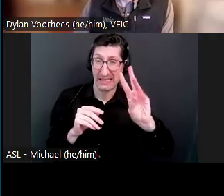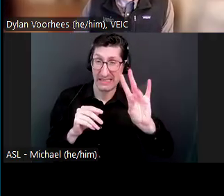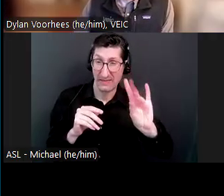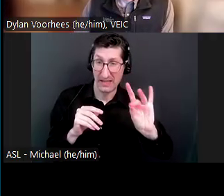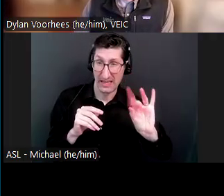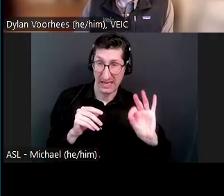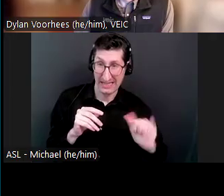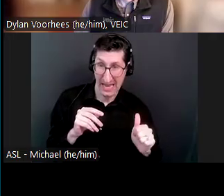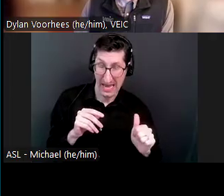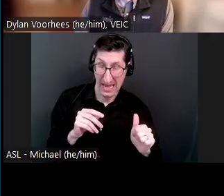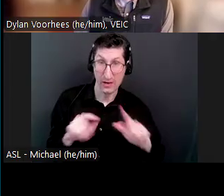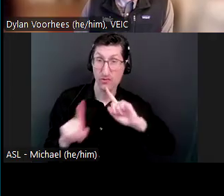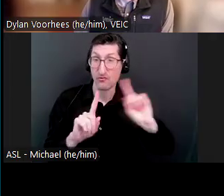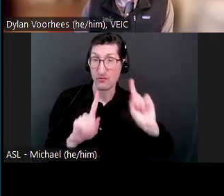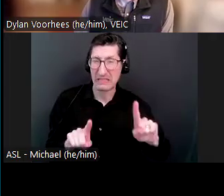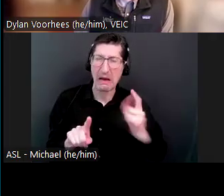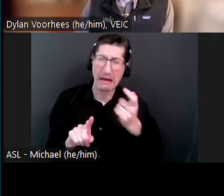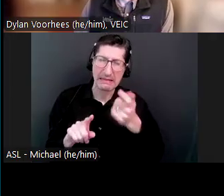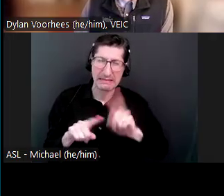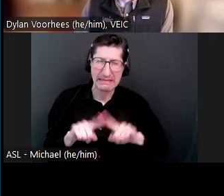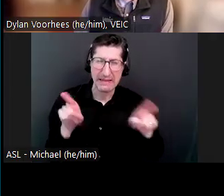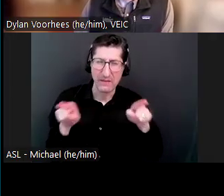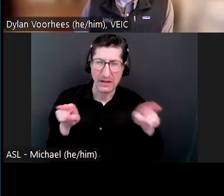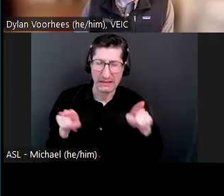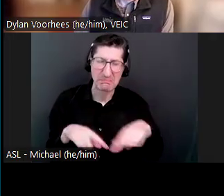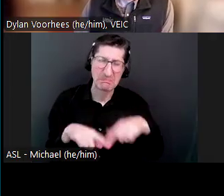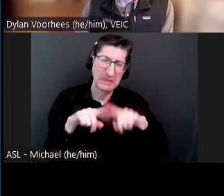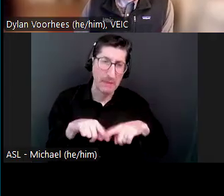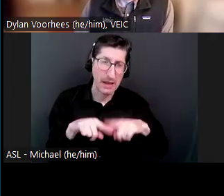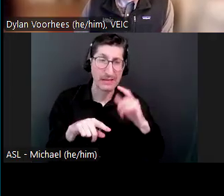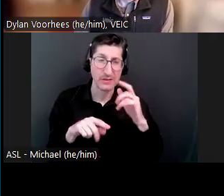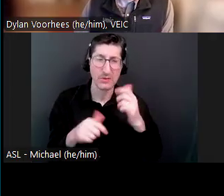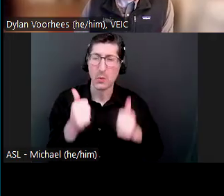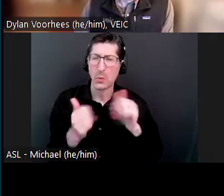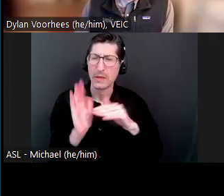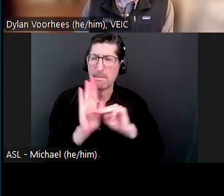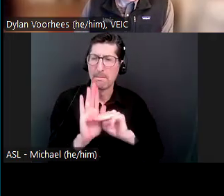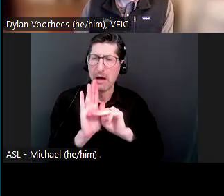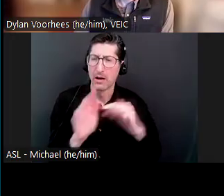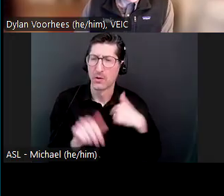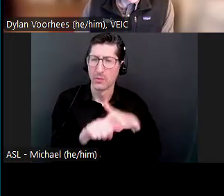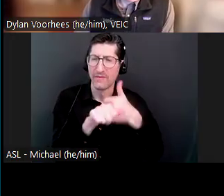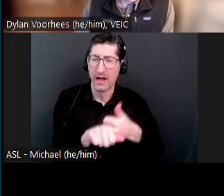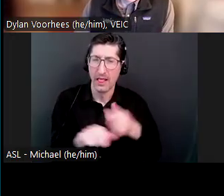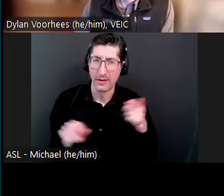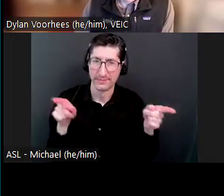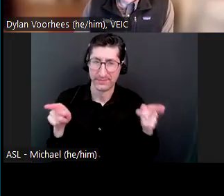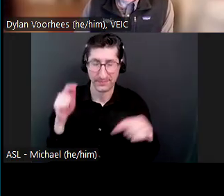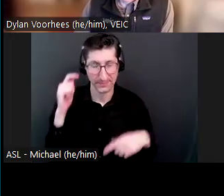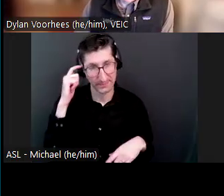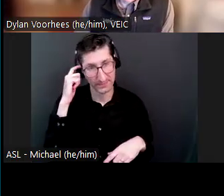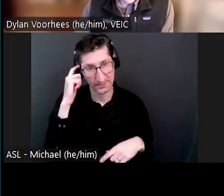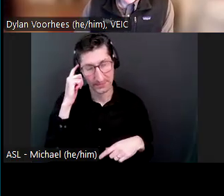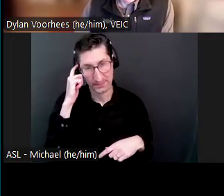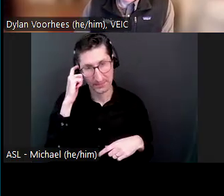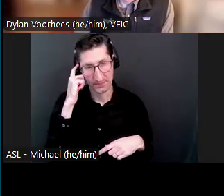least somewhat based on which administrative model was adopted. Tonight, I'm going to focus on 7